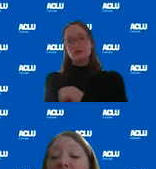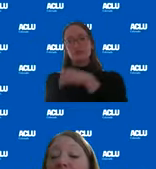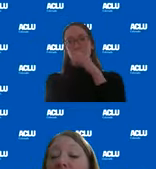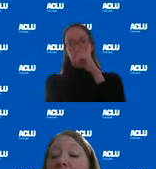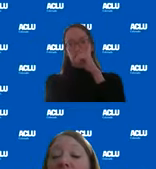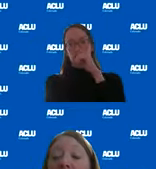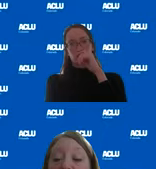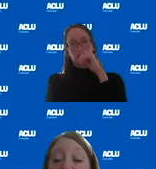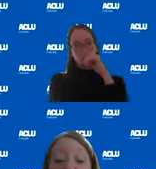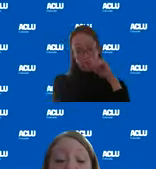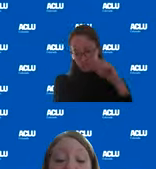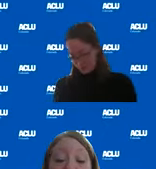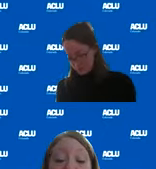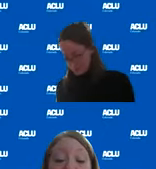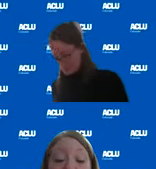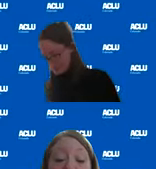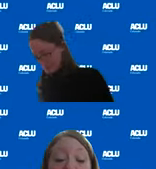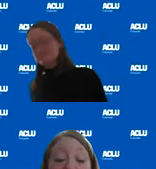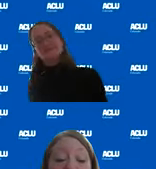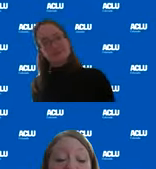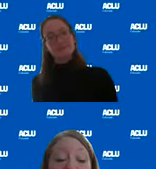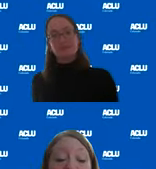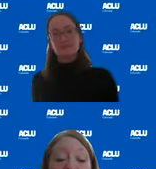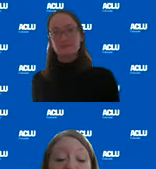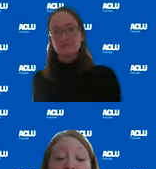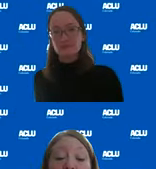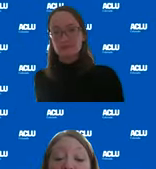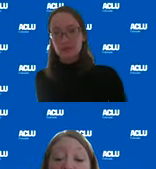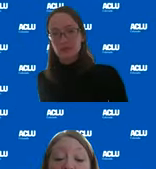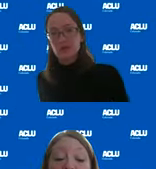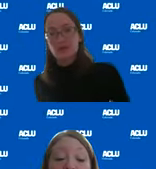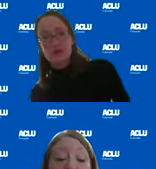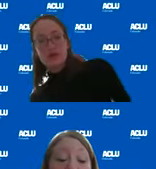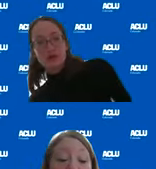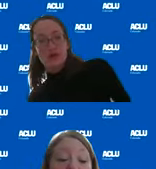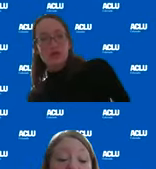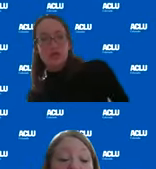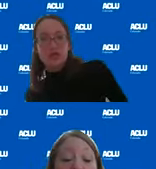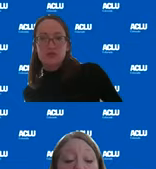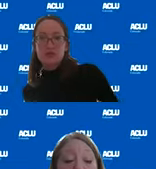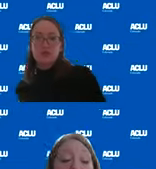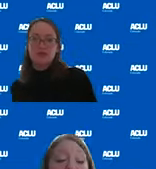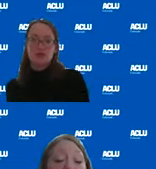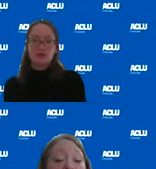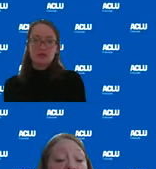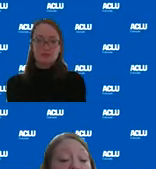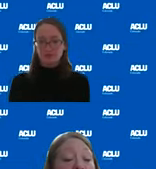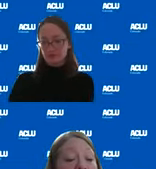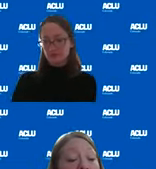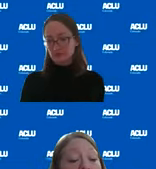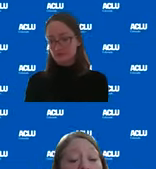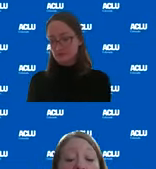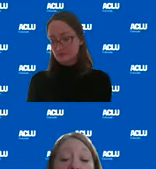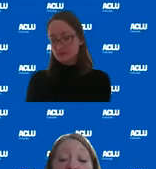just ask Jen or I, and we'll get you the link. All right, Jen, thank you so much once again for all this great